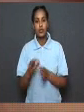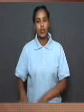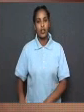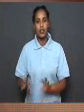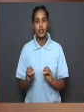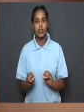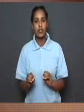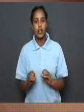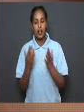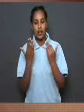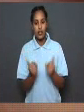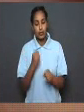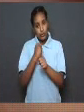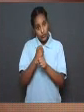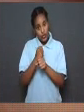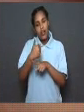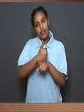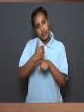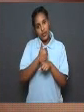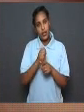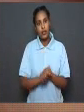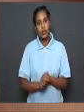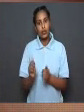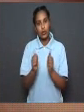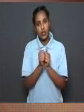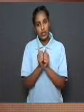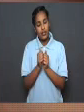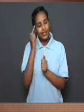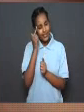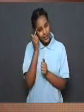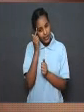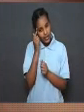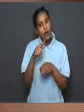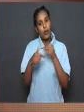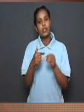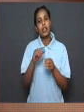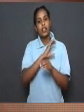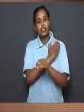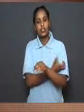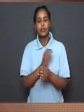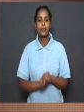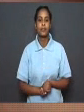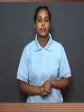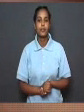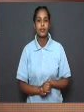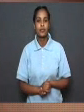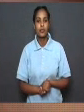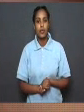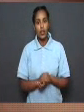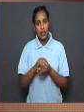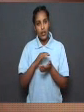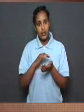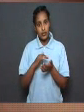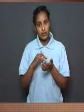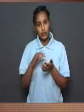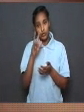Students, let us do an activity to get us thinking about energy. Read through